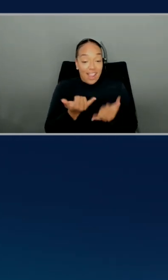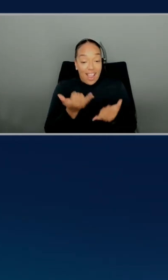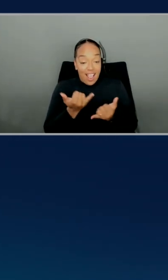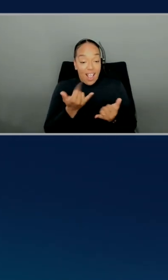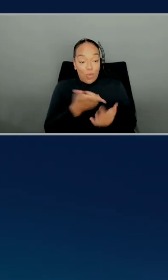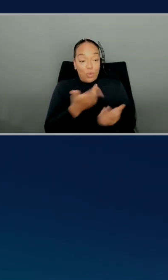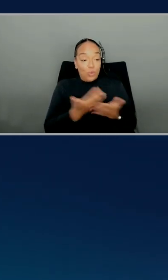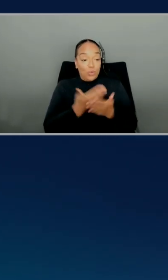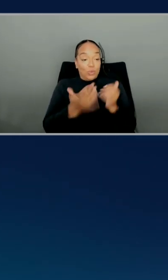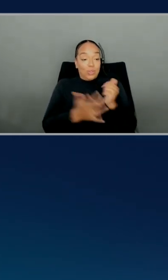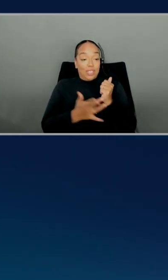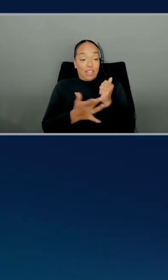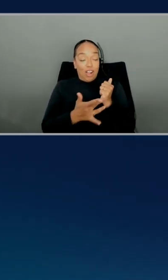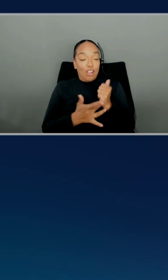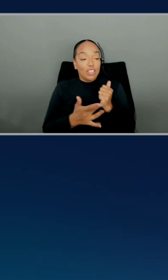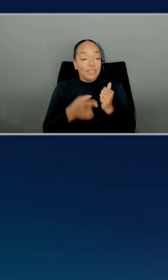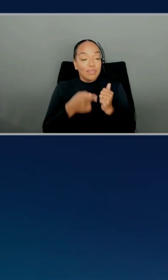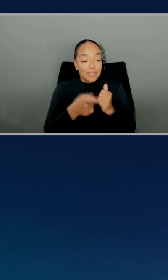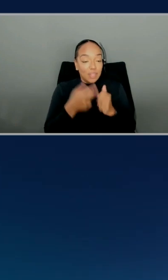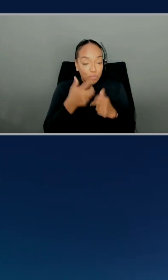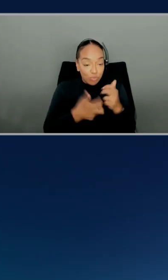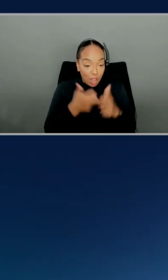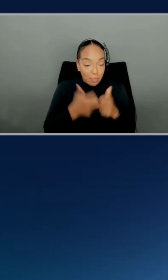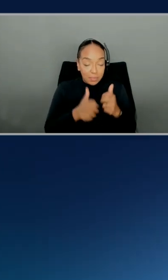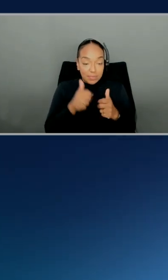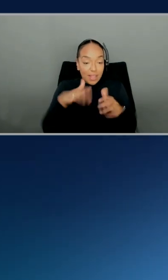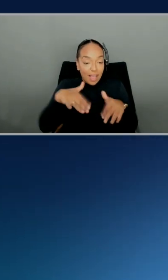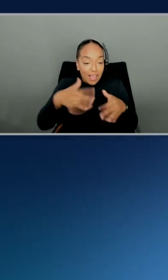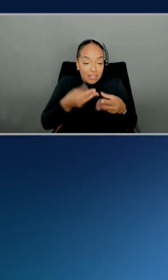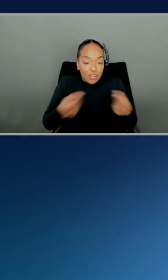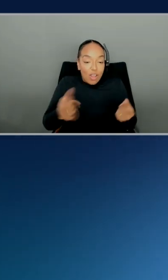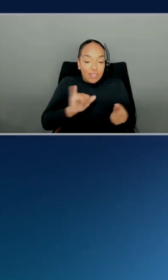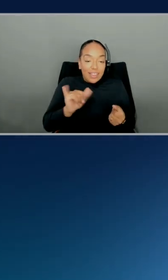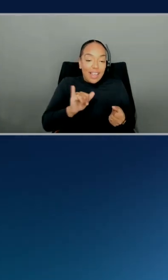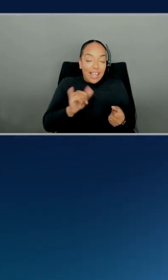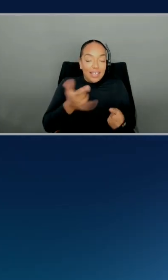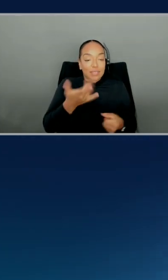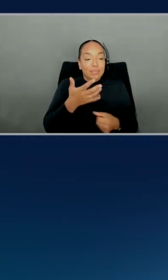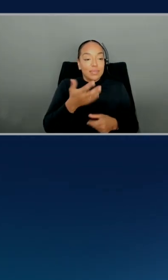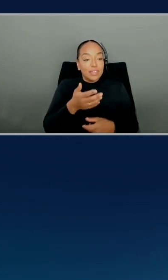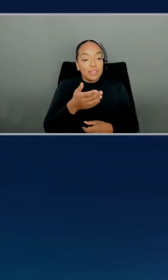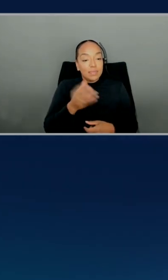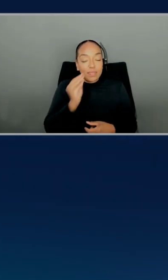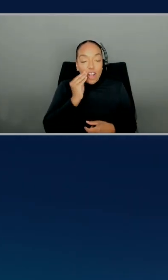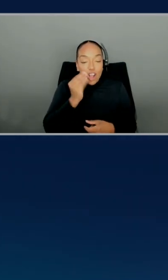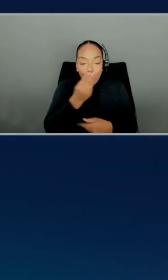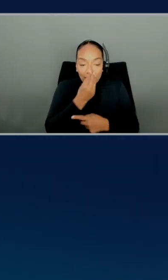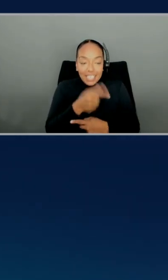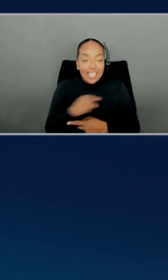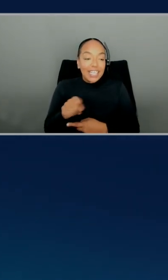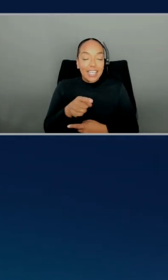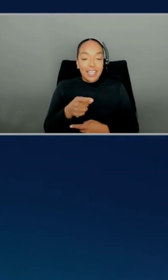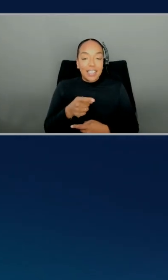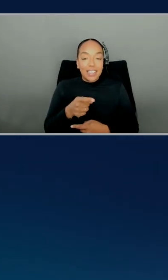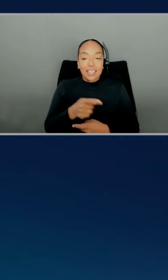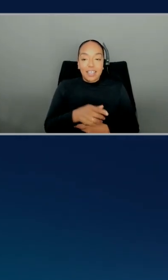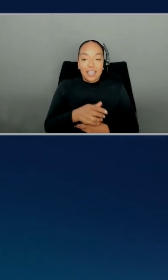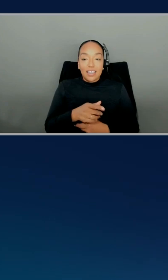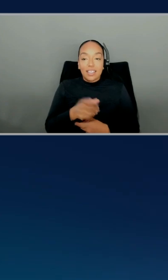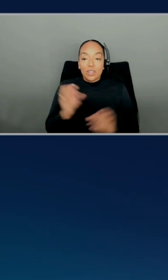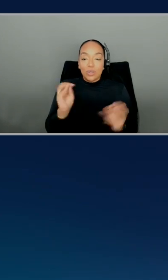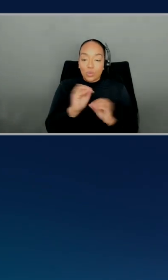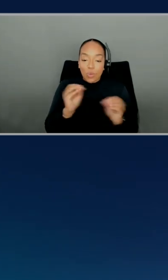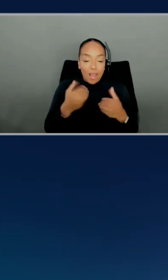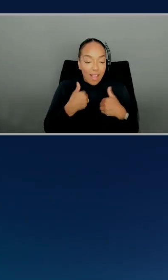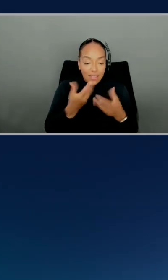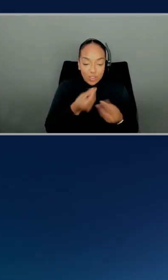that problems that were unsolved, like the gardening, landscaping thing that I just described, there was an unsolved problem. There was no solution to